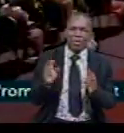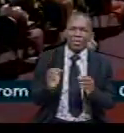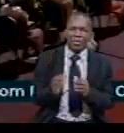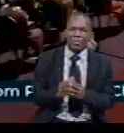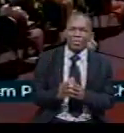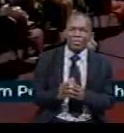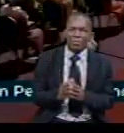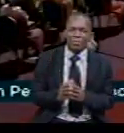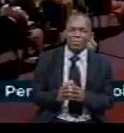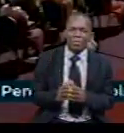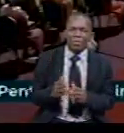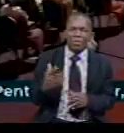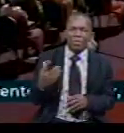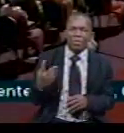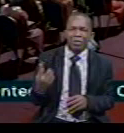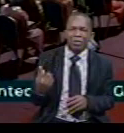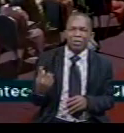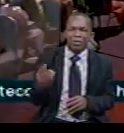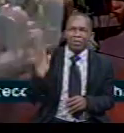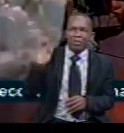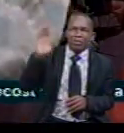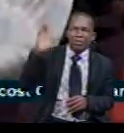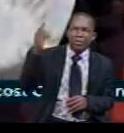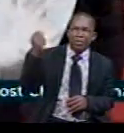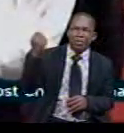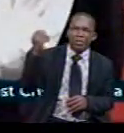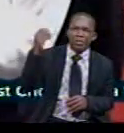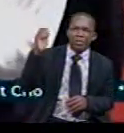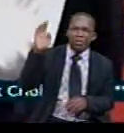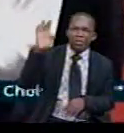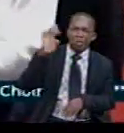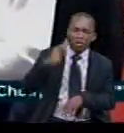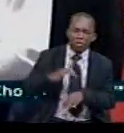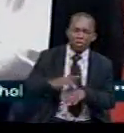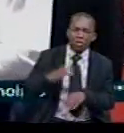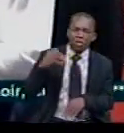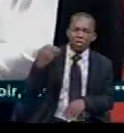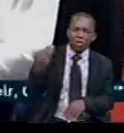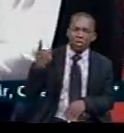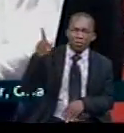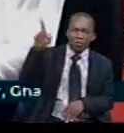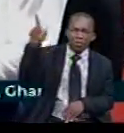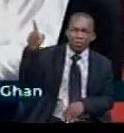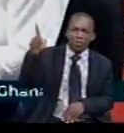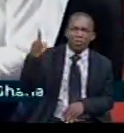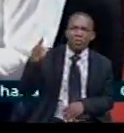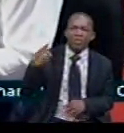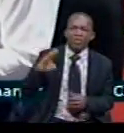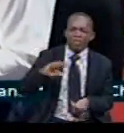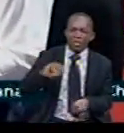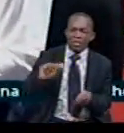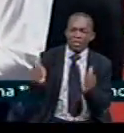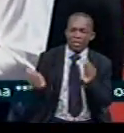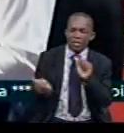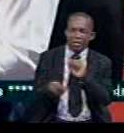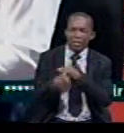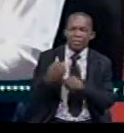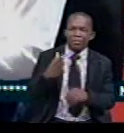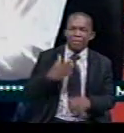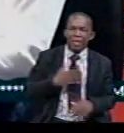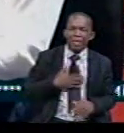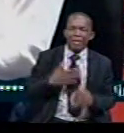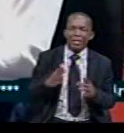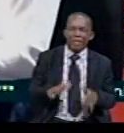much of you can change my life. As much of you can change